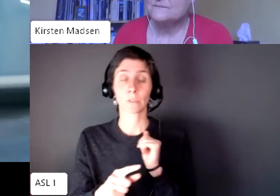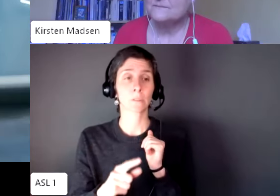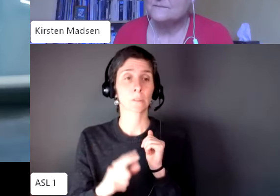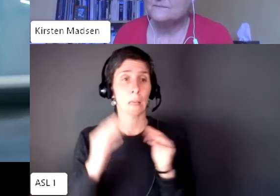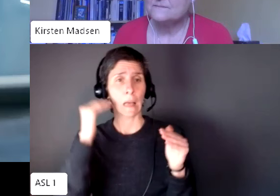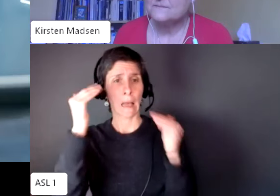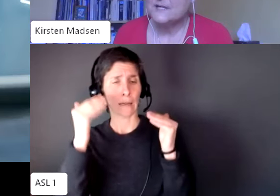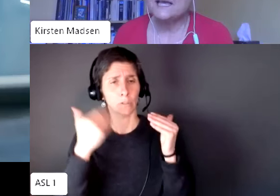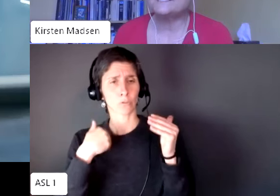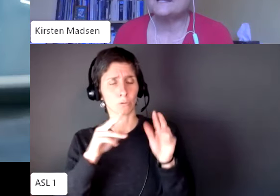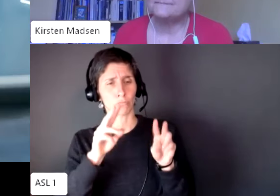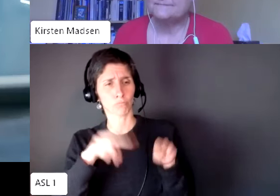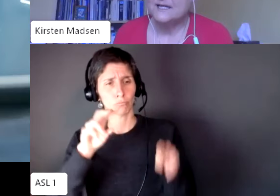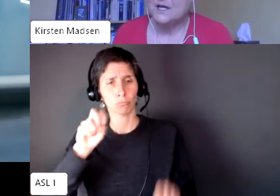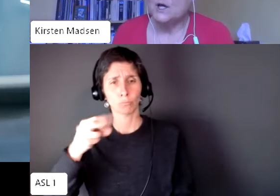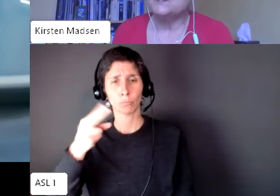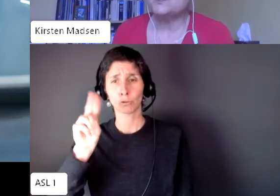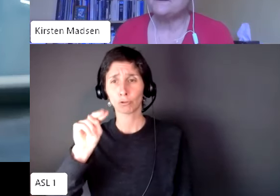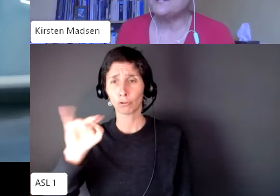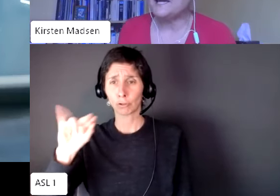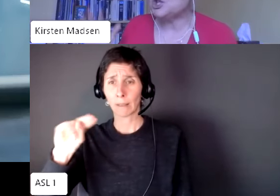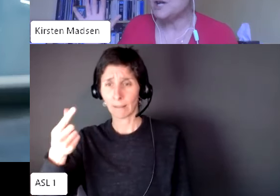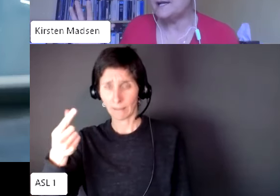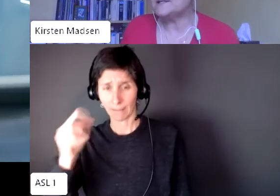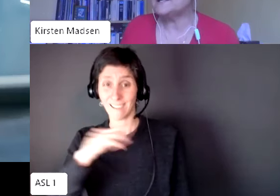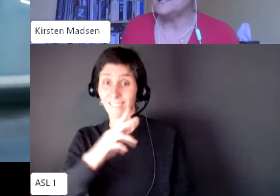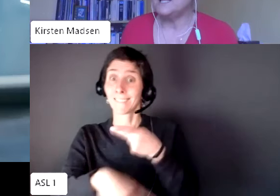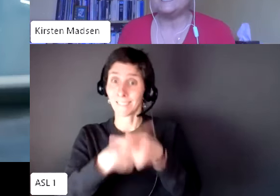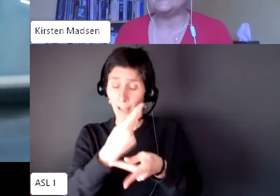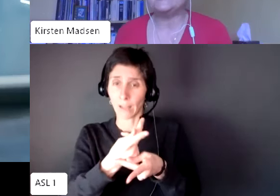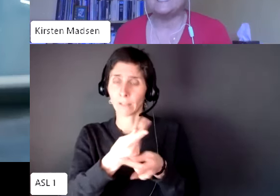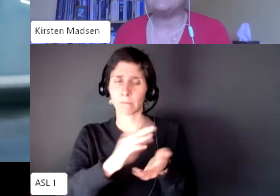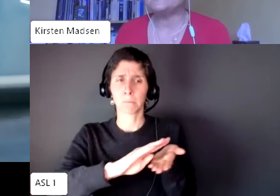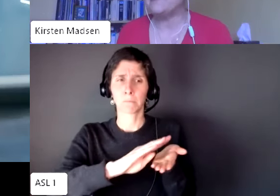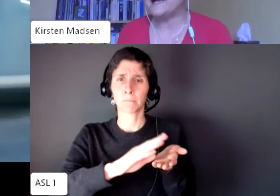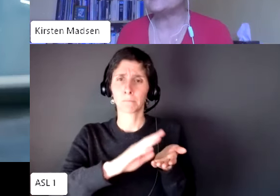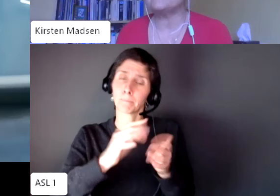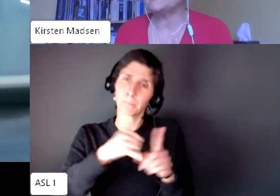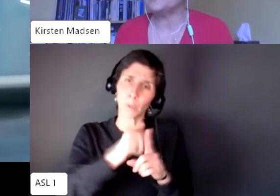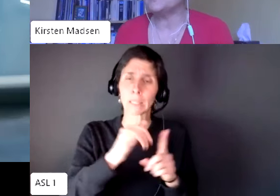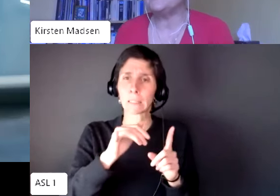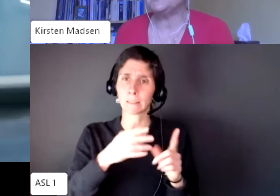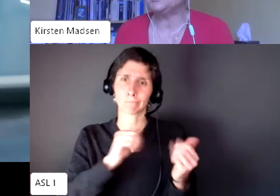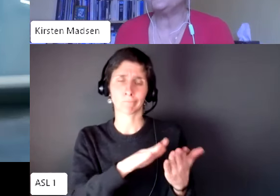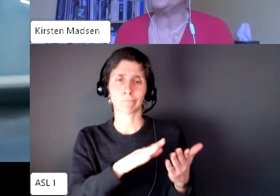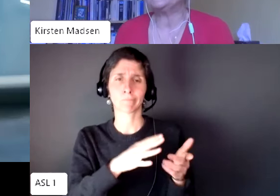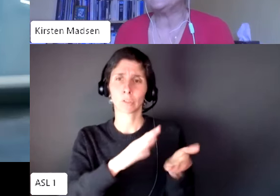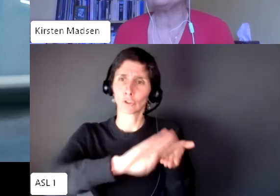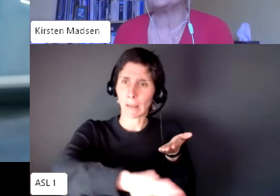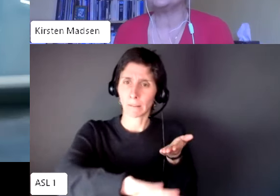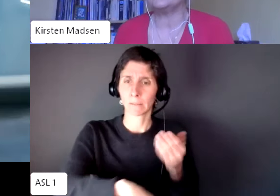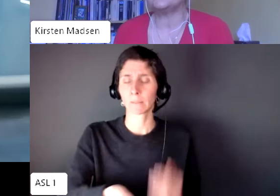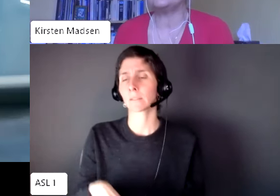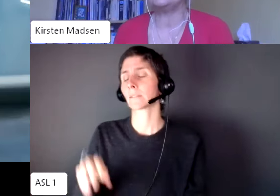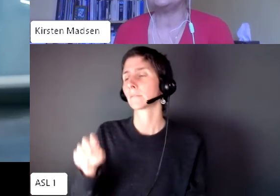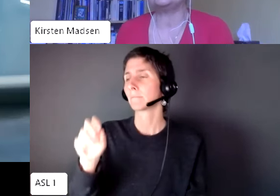tactic? Yes. So Okay. people get shunned, and it happens, and that's something that we could speak to